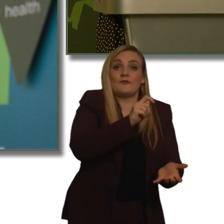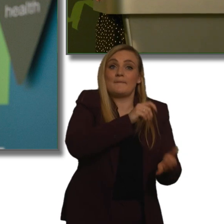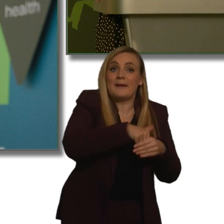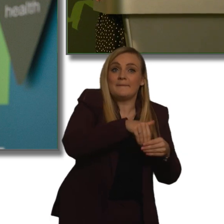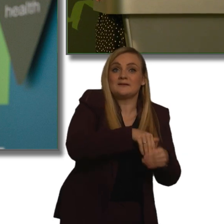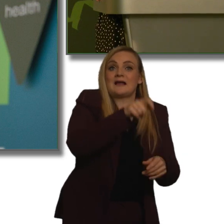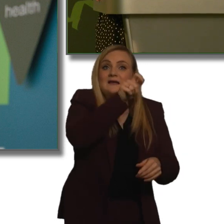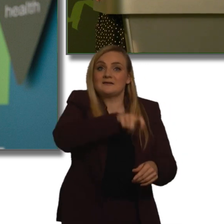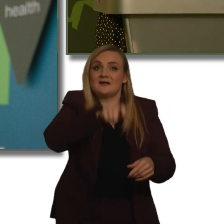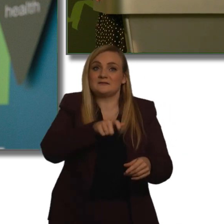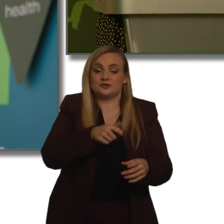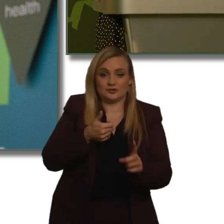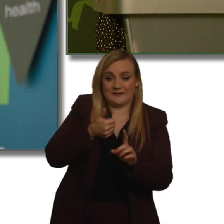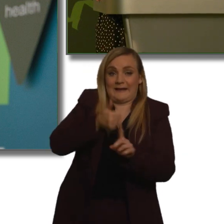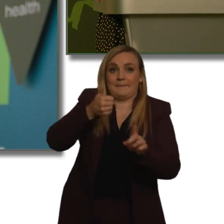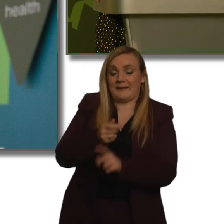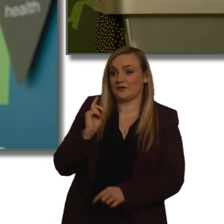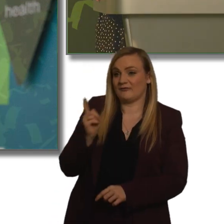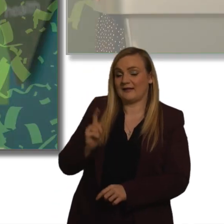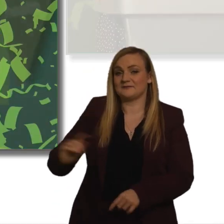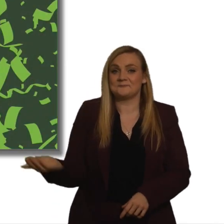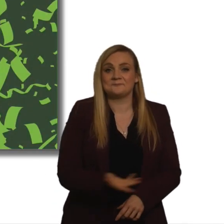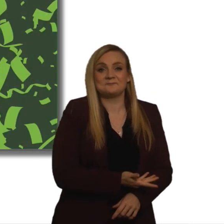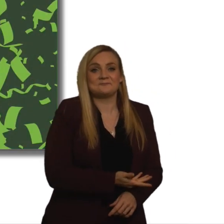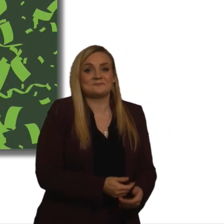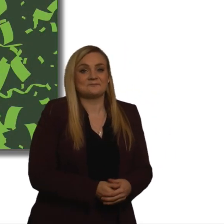has made a real difference.